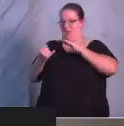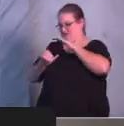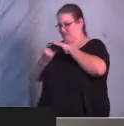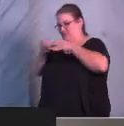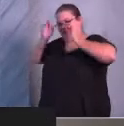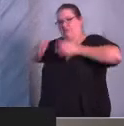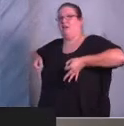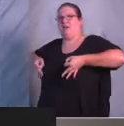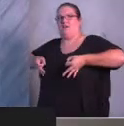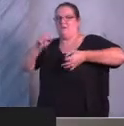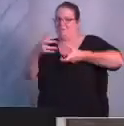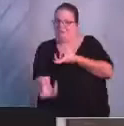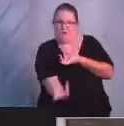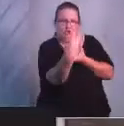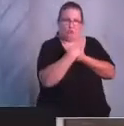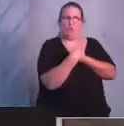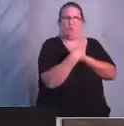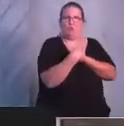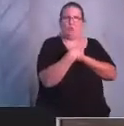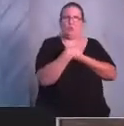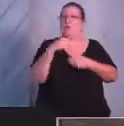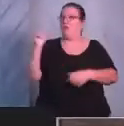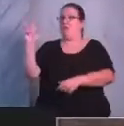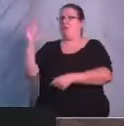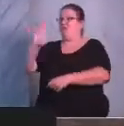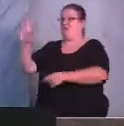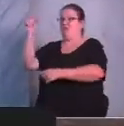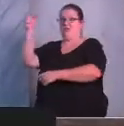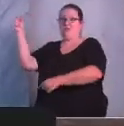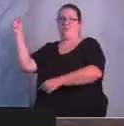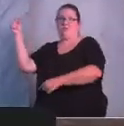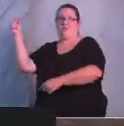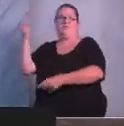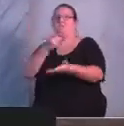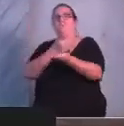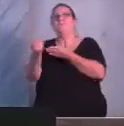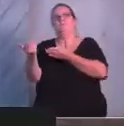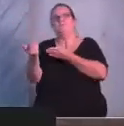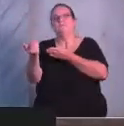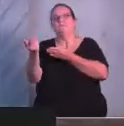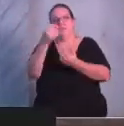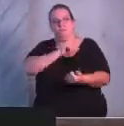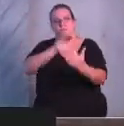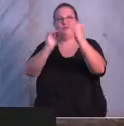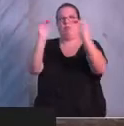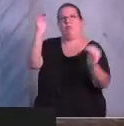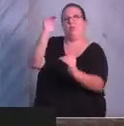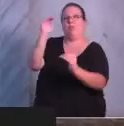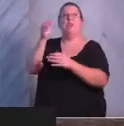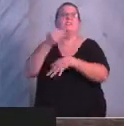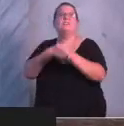of. The Liberal government has failed to redress these injustices. Instead, what